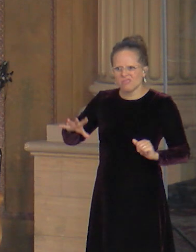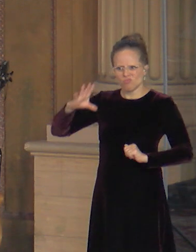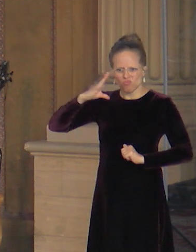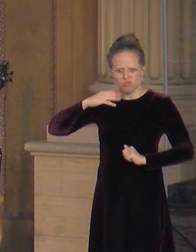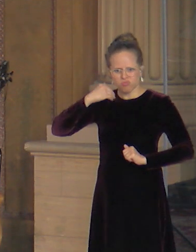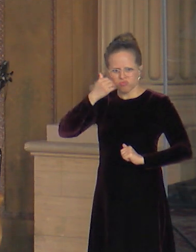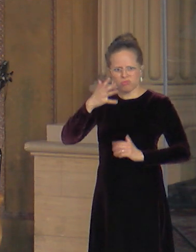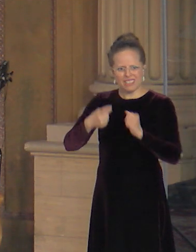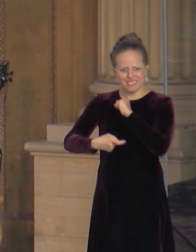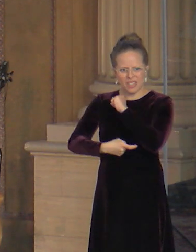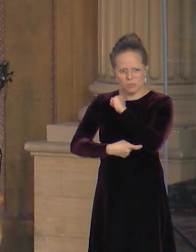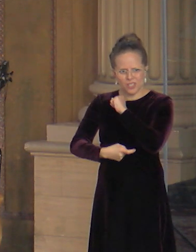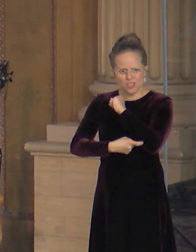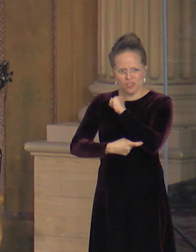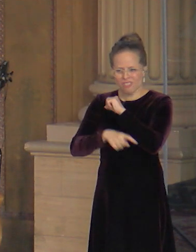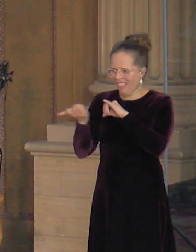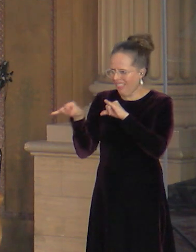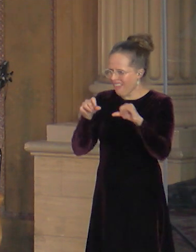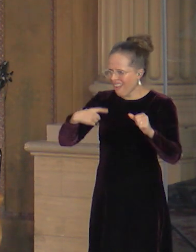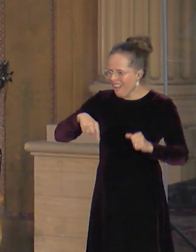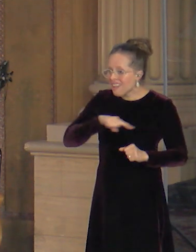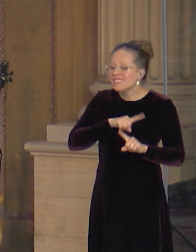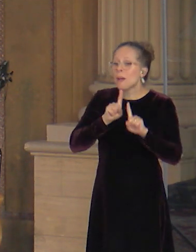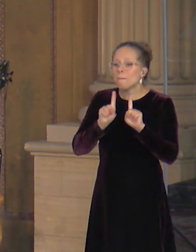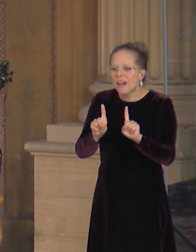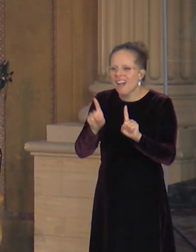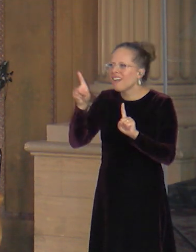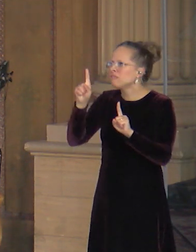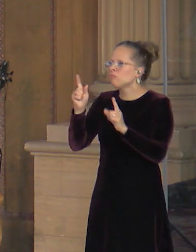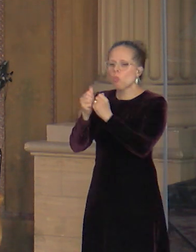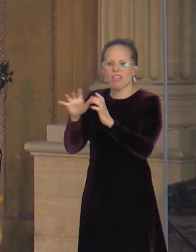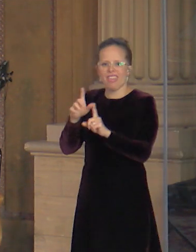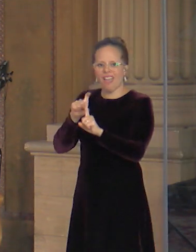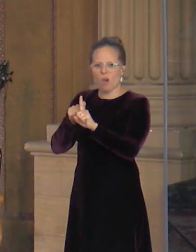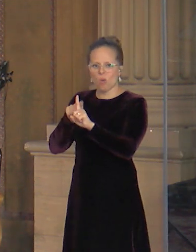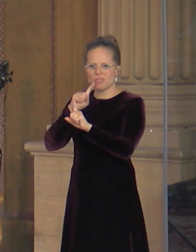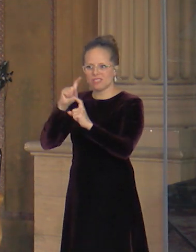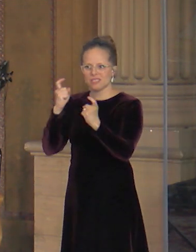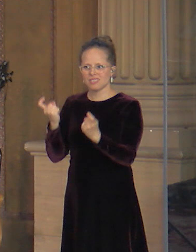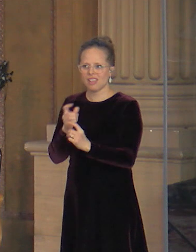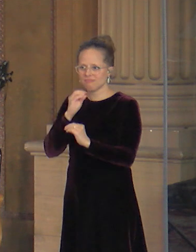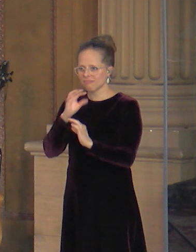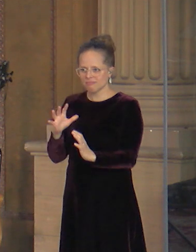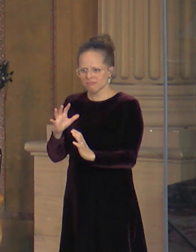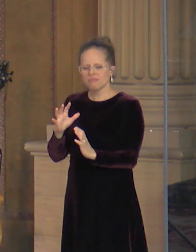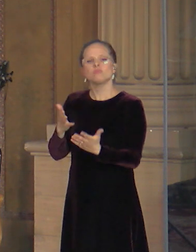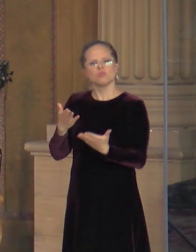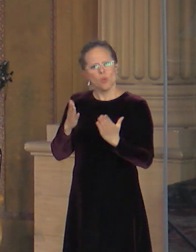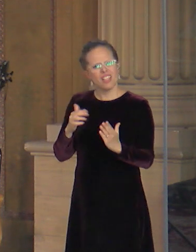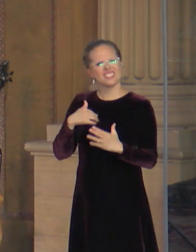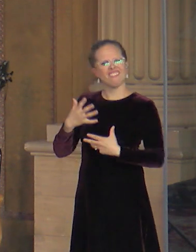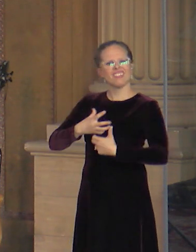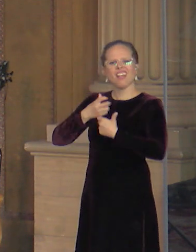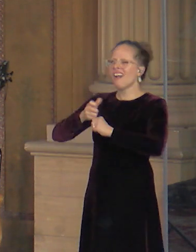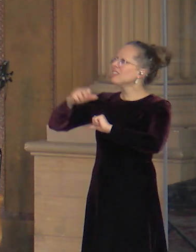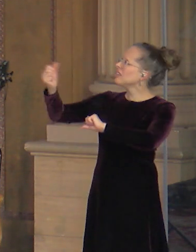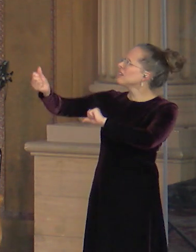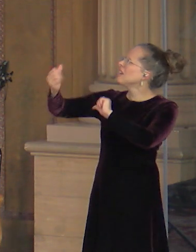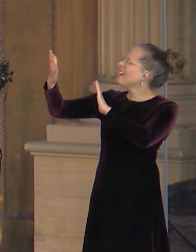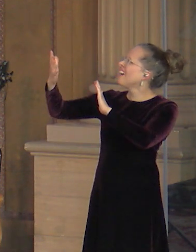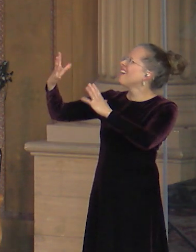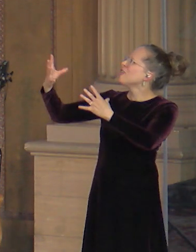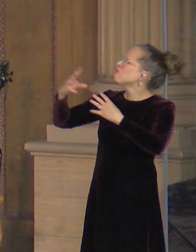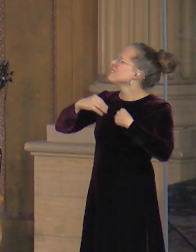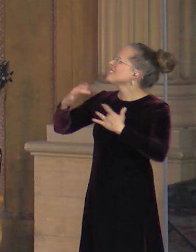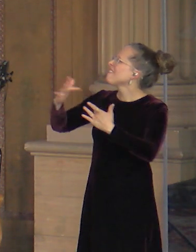yet without sin therefore let us draw near with confidence to the throne of grace so that we may receive mercy and find